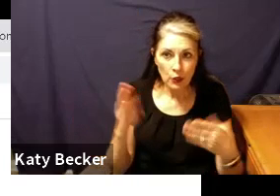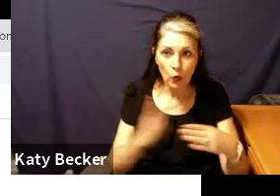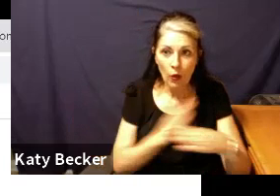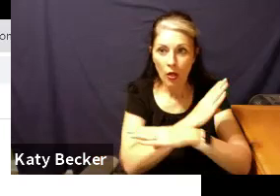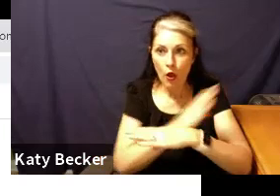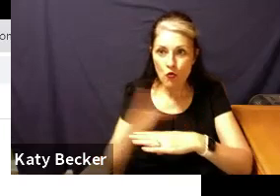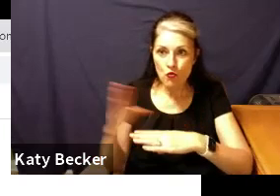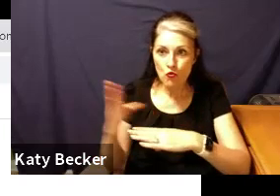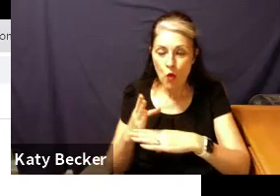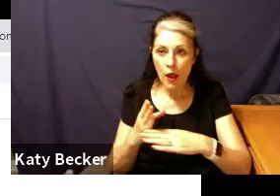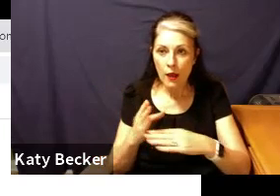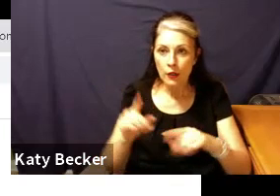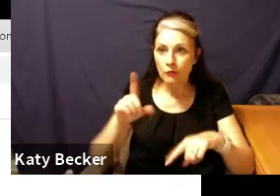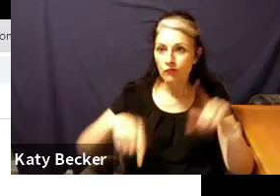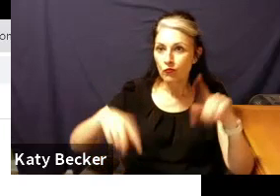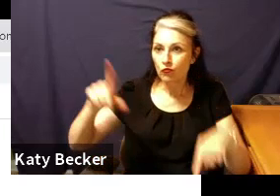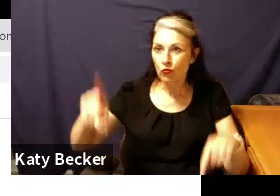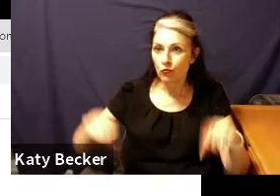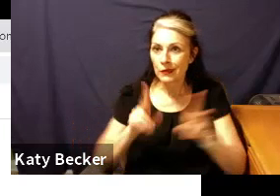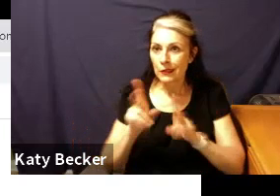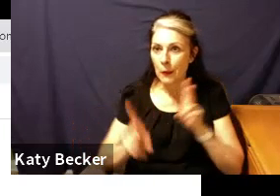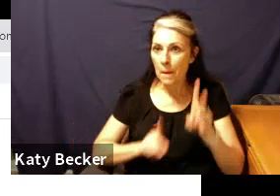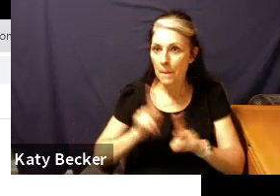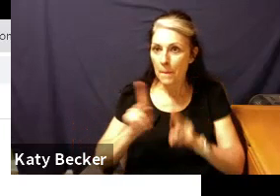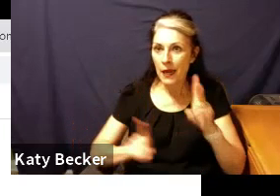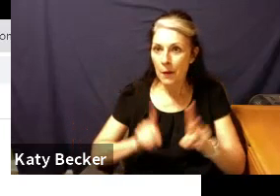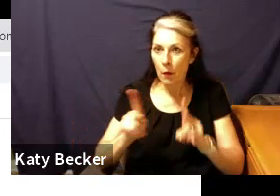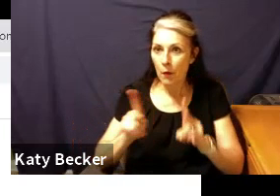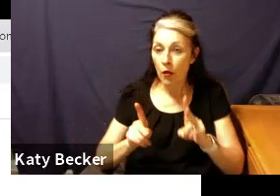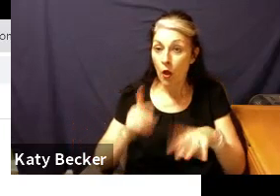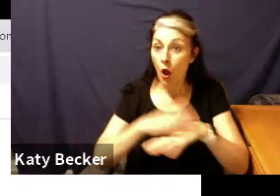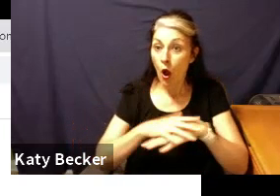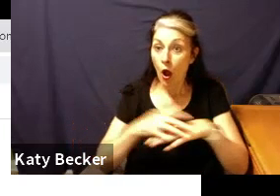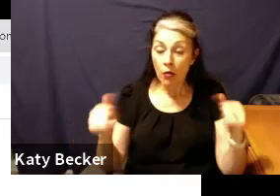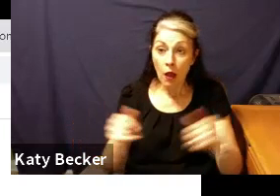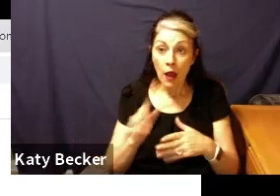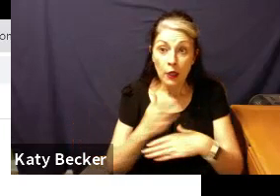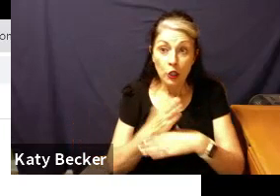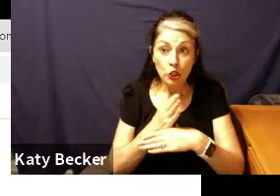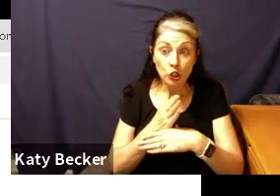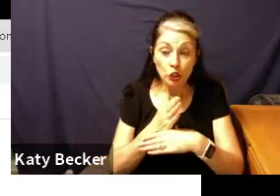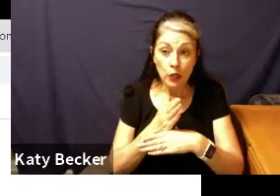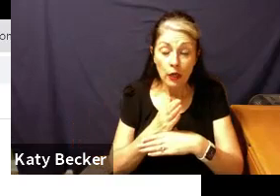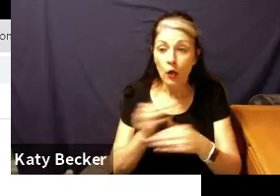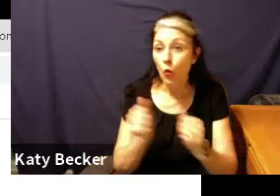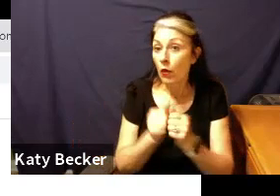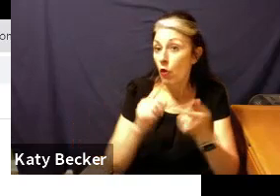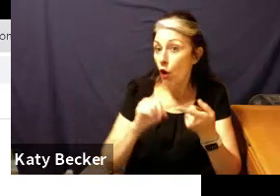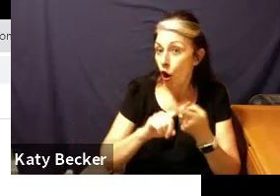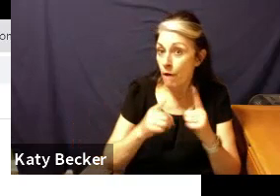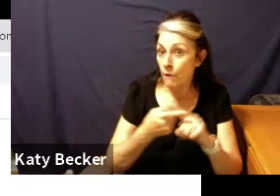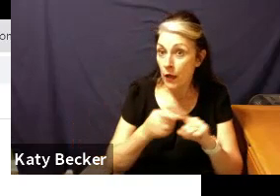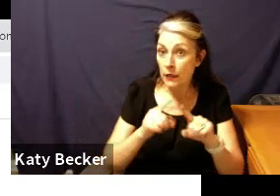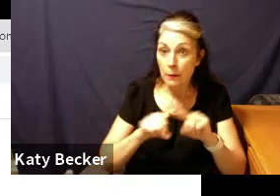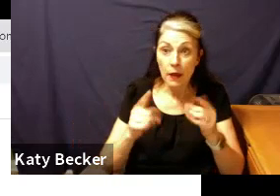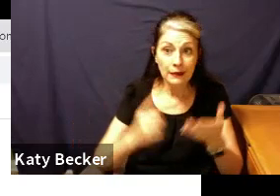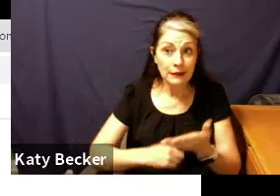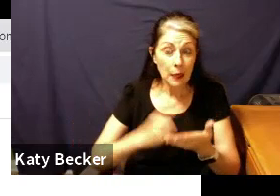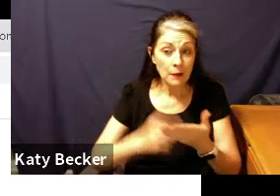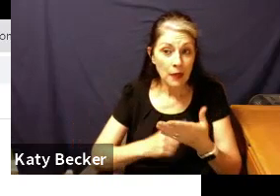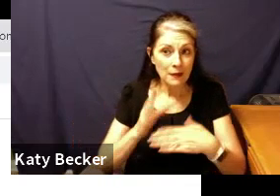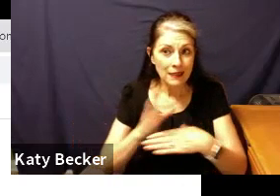people. When we share our information online, we try to share things with our friends, but sometimes things get